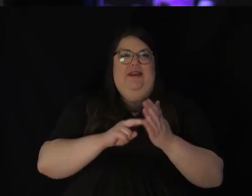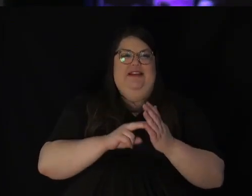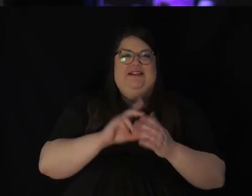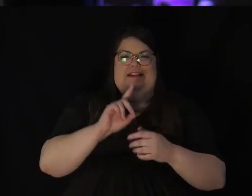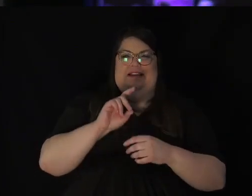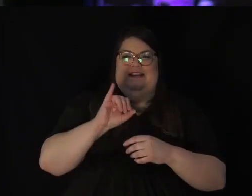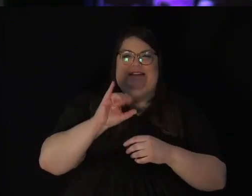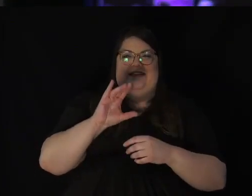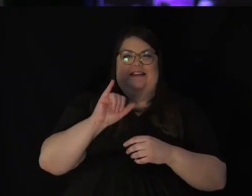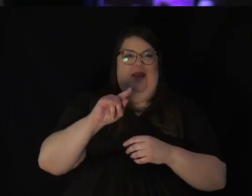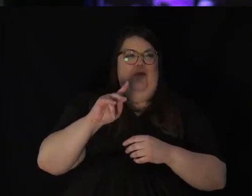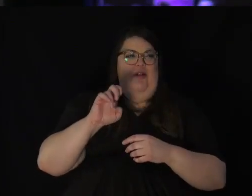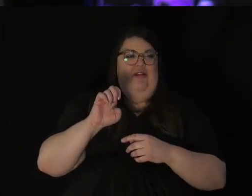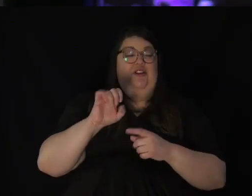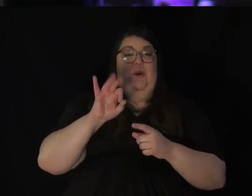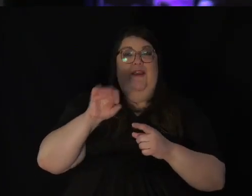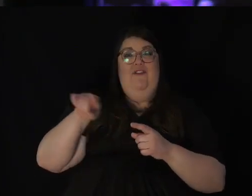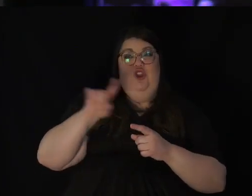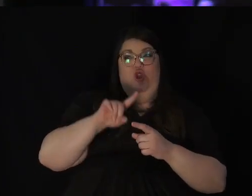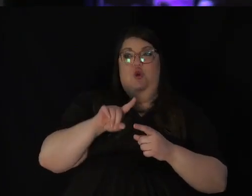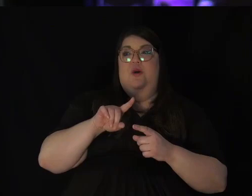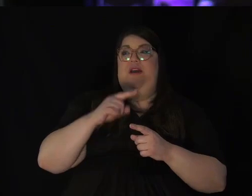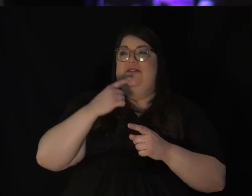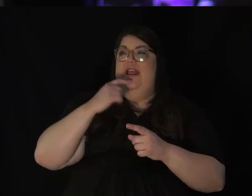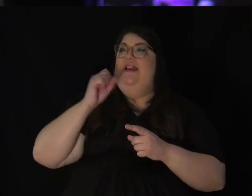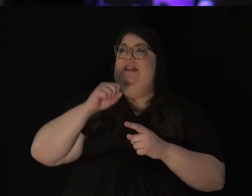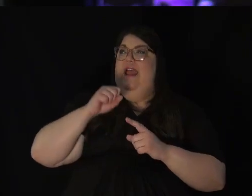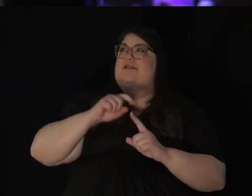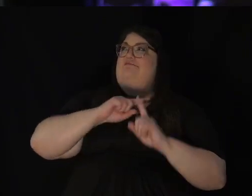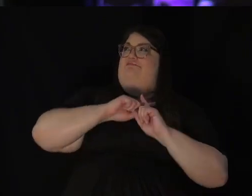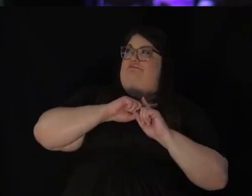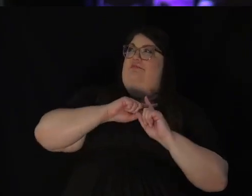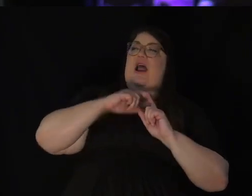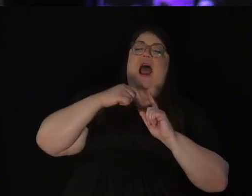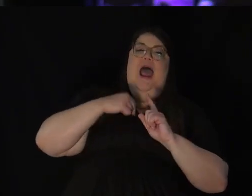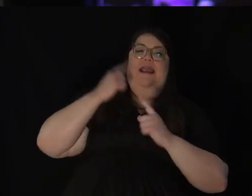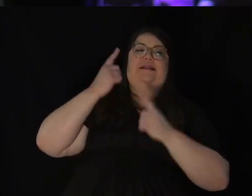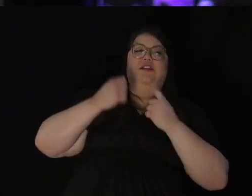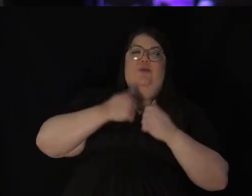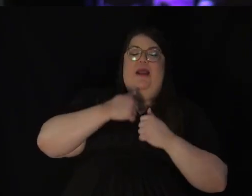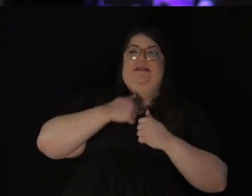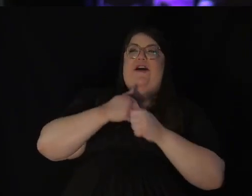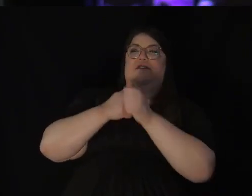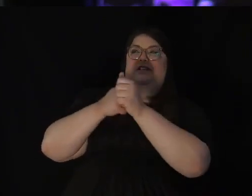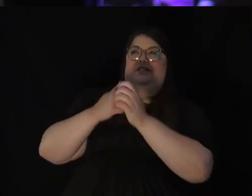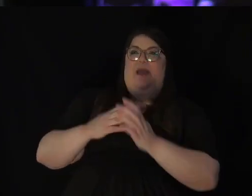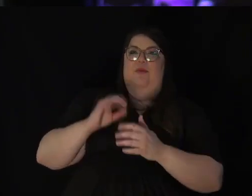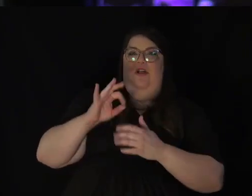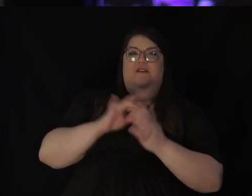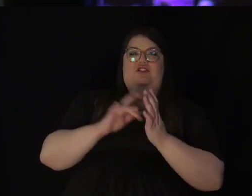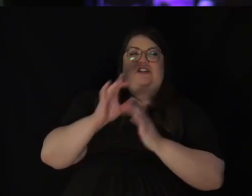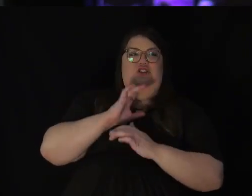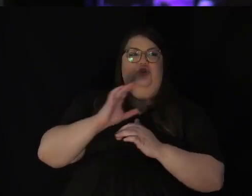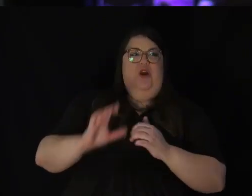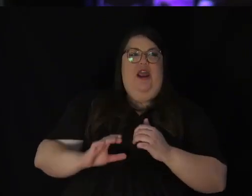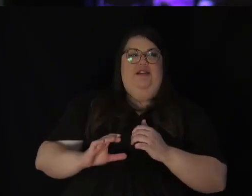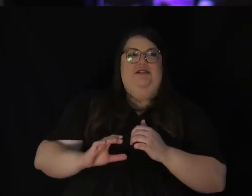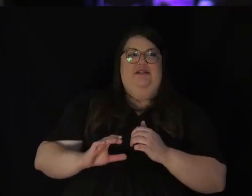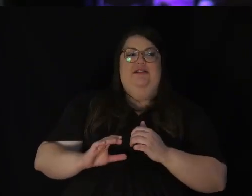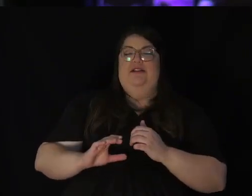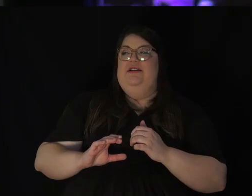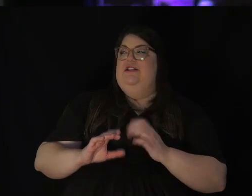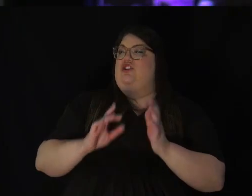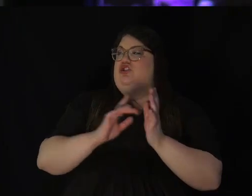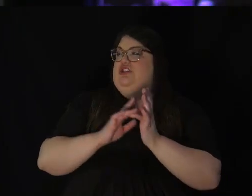So if you have claimed Jesus Christ as your Lord and Savior and you consider yourself a disciple of Jesus Christ, Jesus